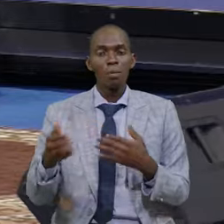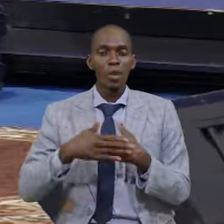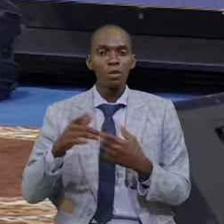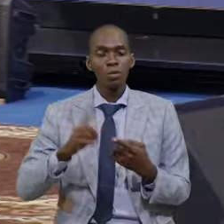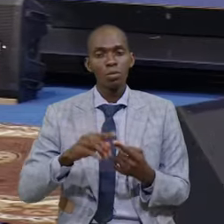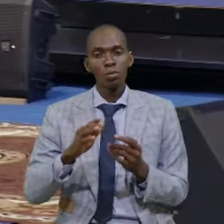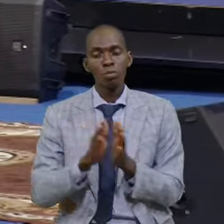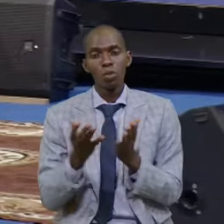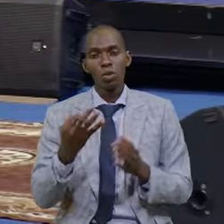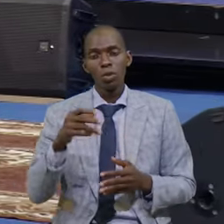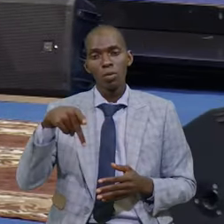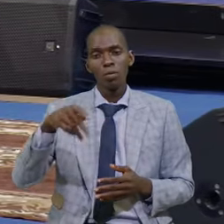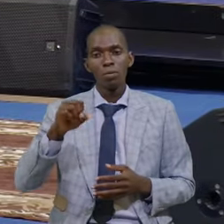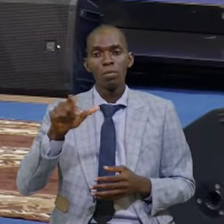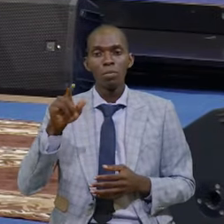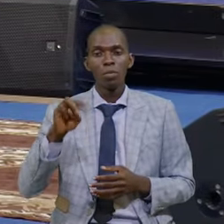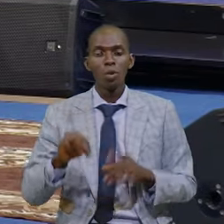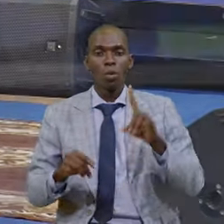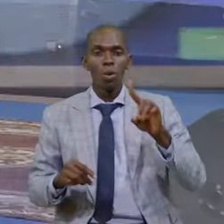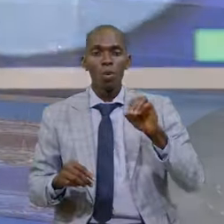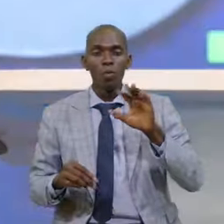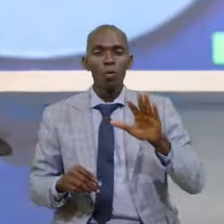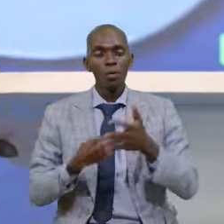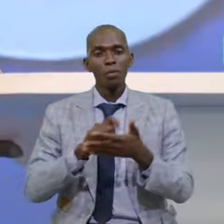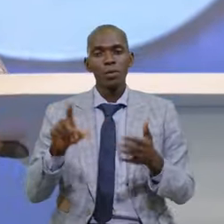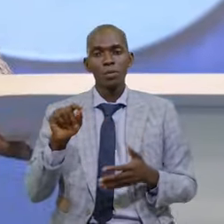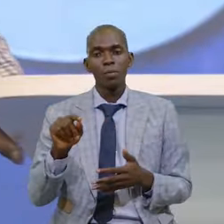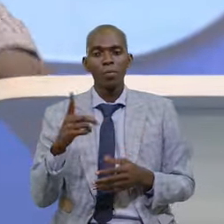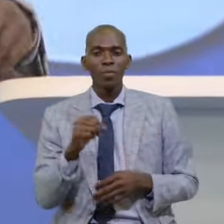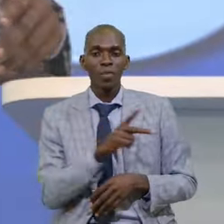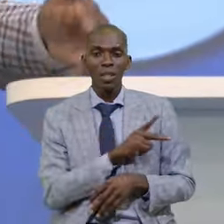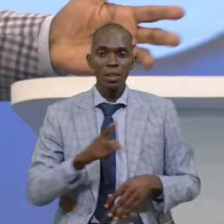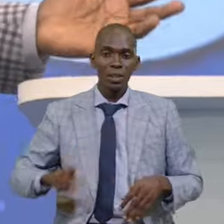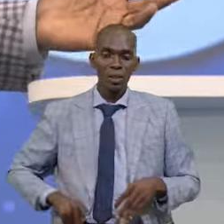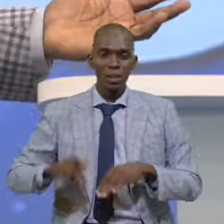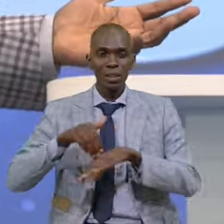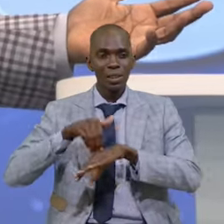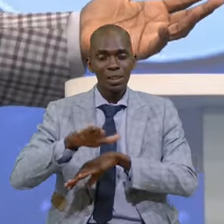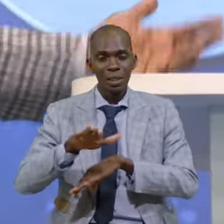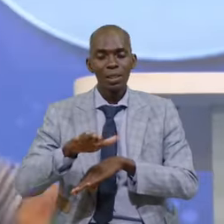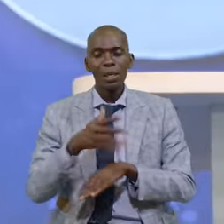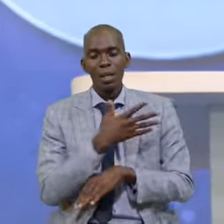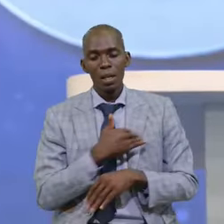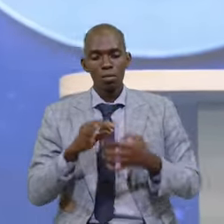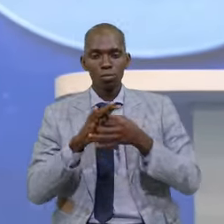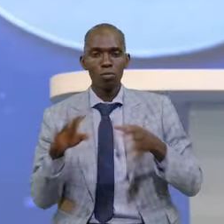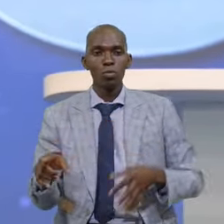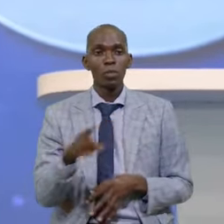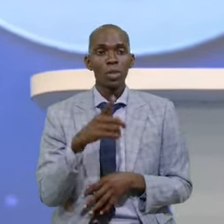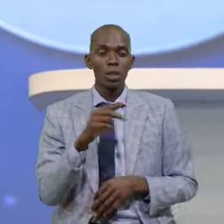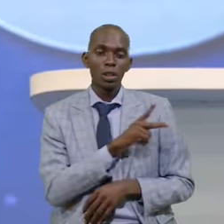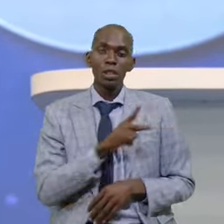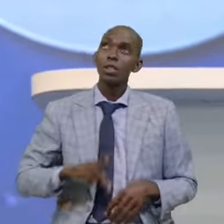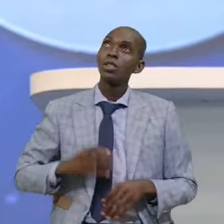105, verse 20. The king sent and loosed him. The King of Kings,